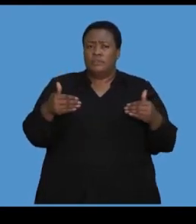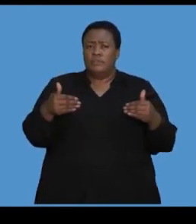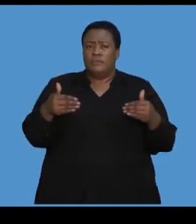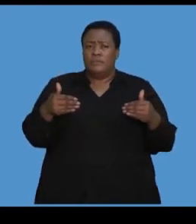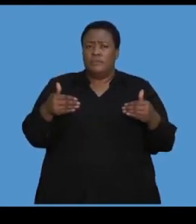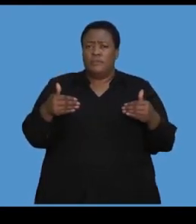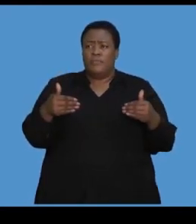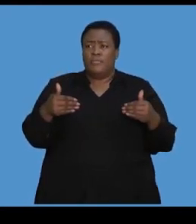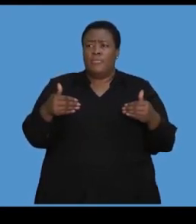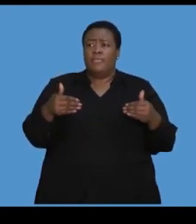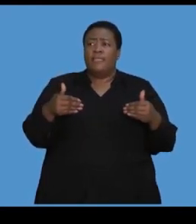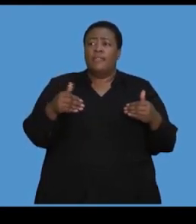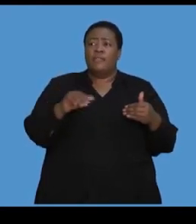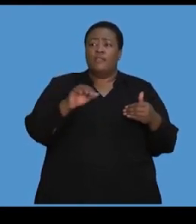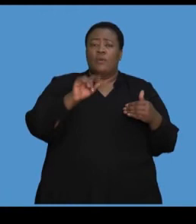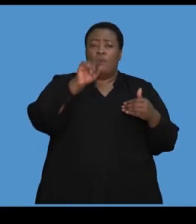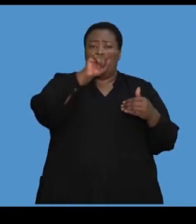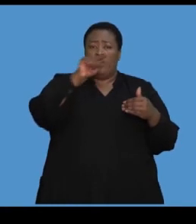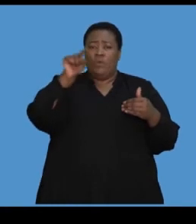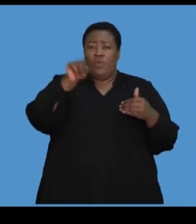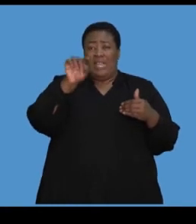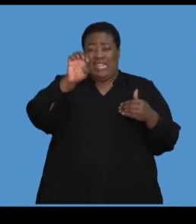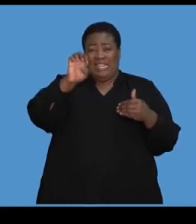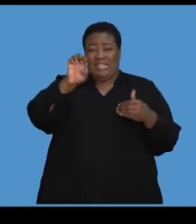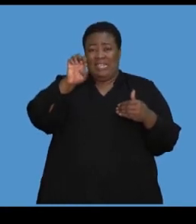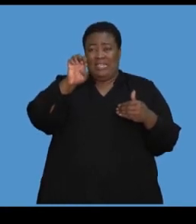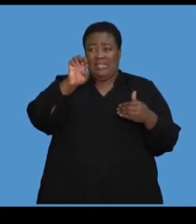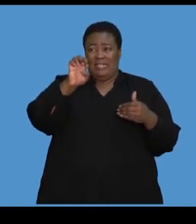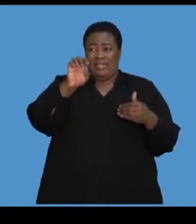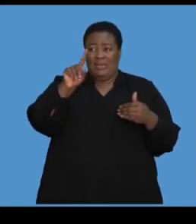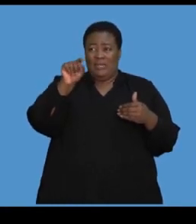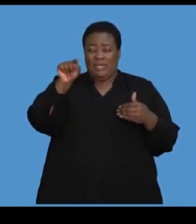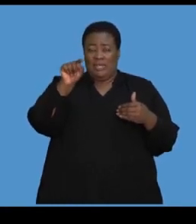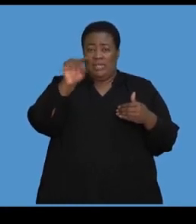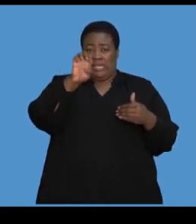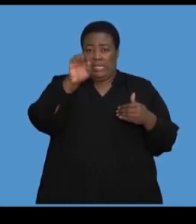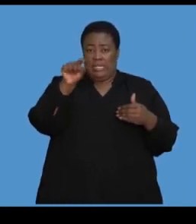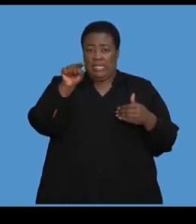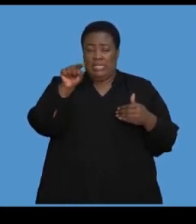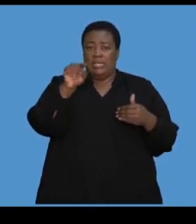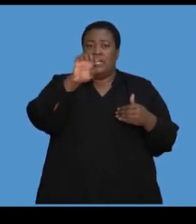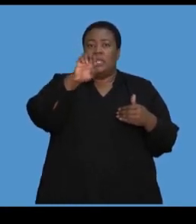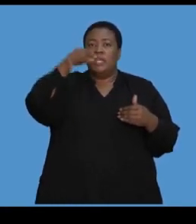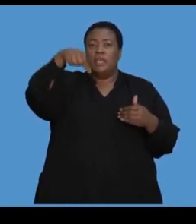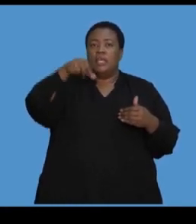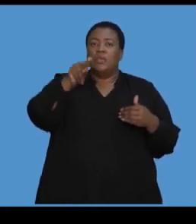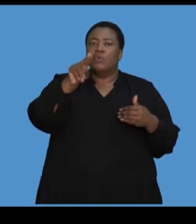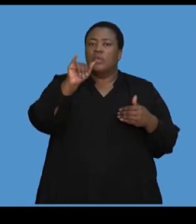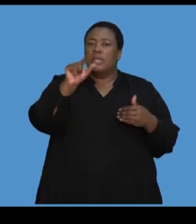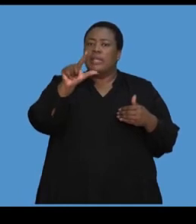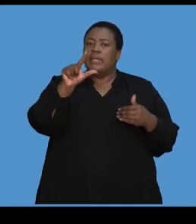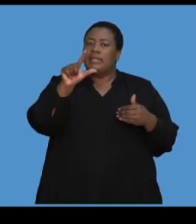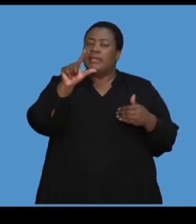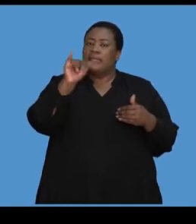initially our initial equilibrium, E1 there, or E, let's call that E, our initial equilibrium E there